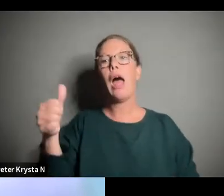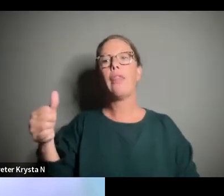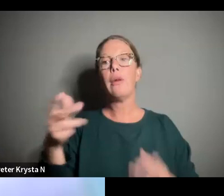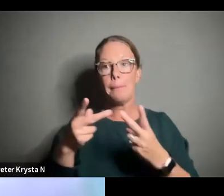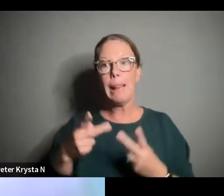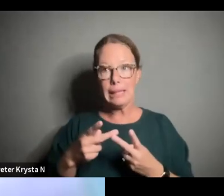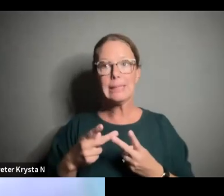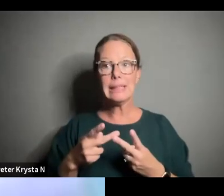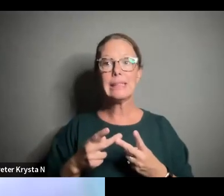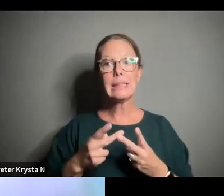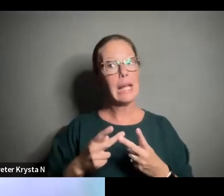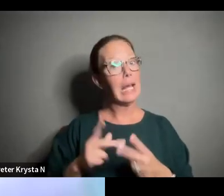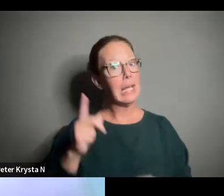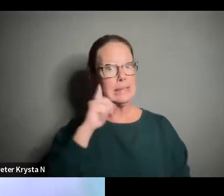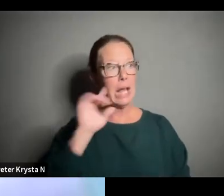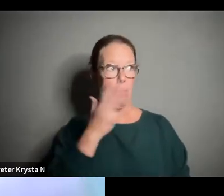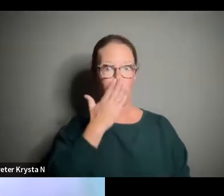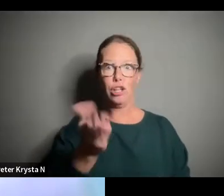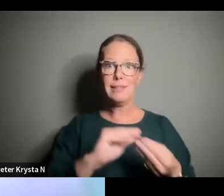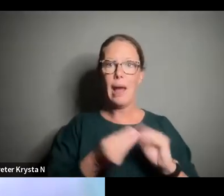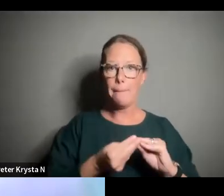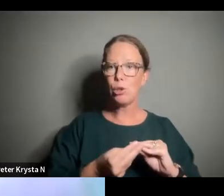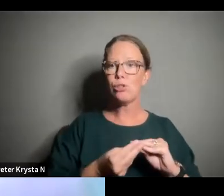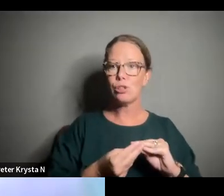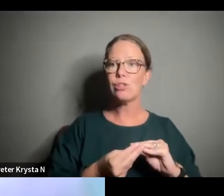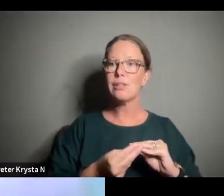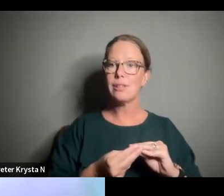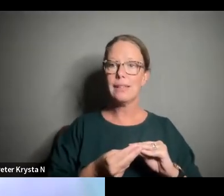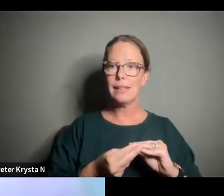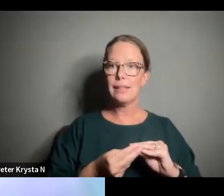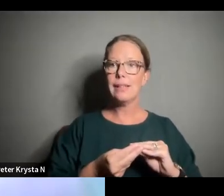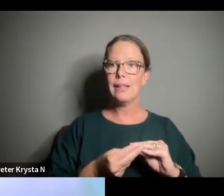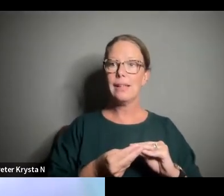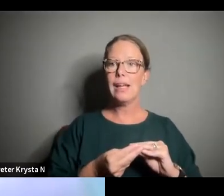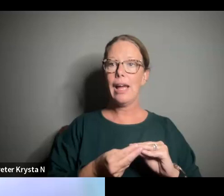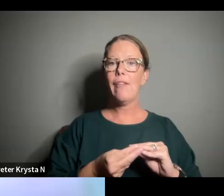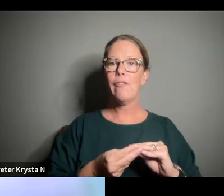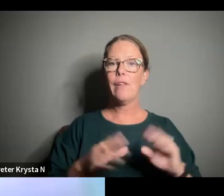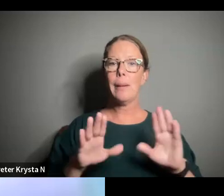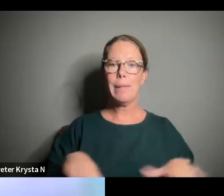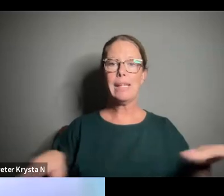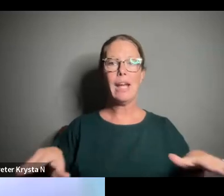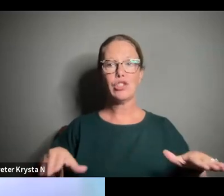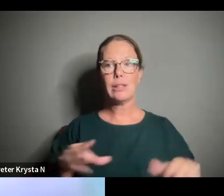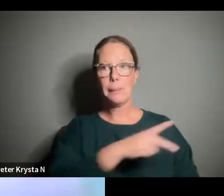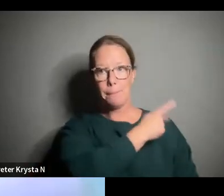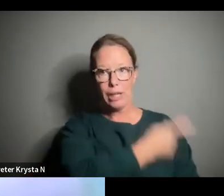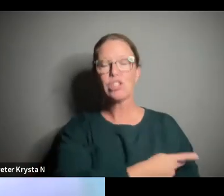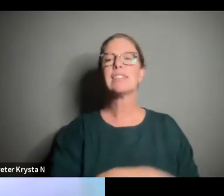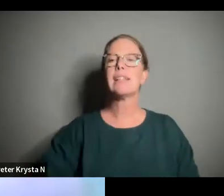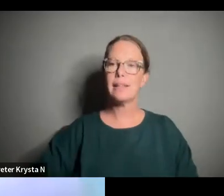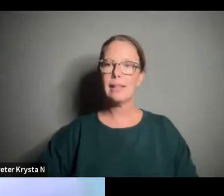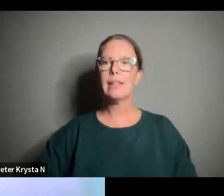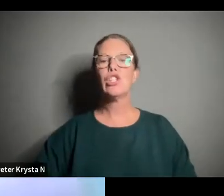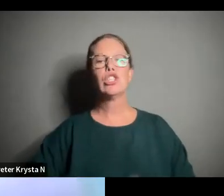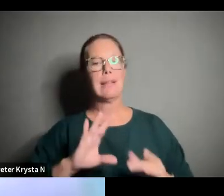like that's a pretty fair number of people that have pediatric patients that have had that. Just a